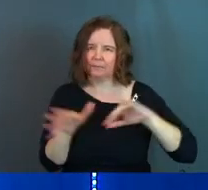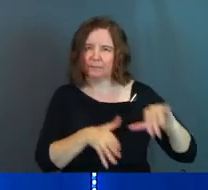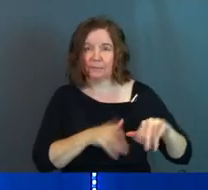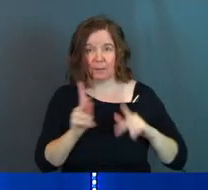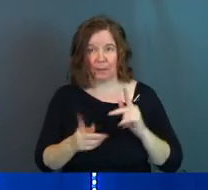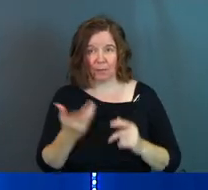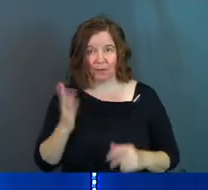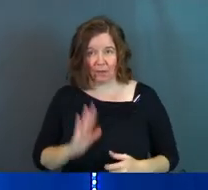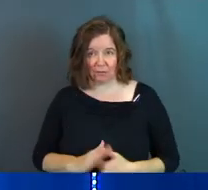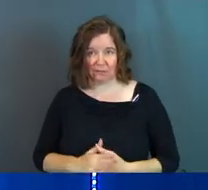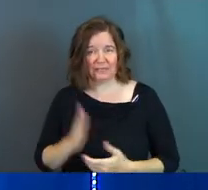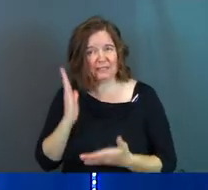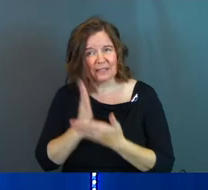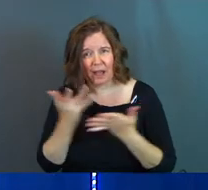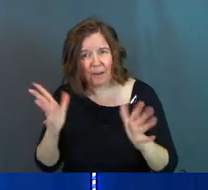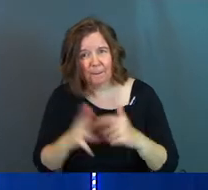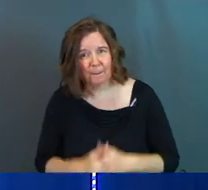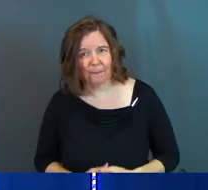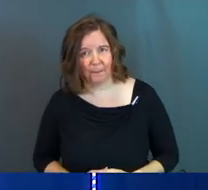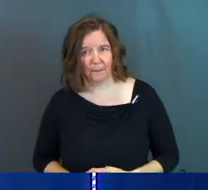people of God. Stop it.